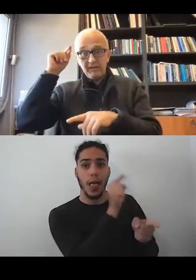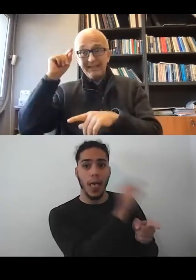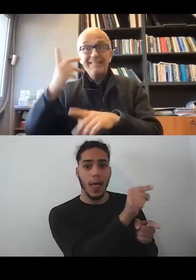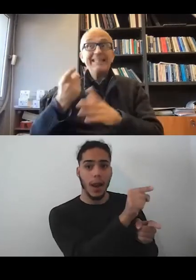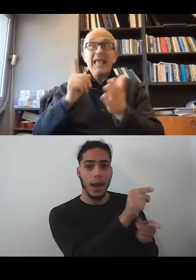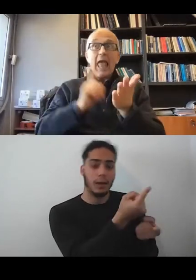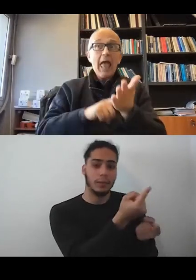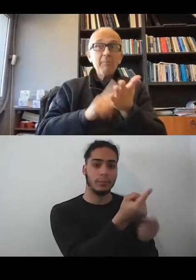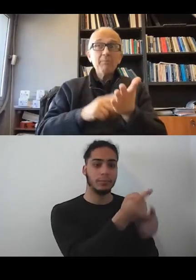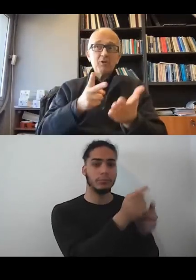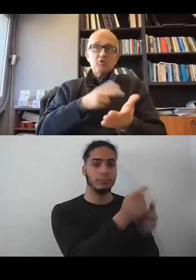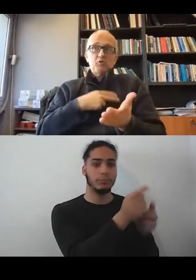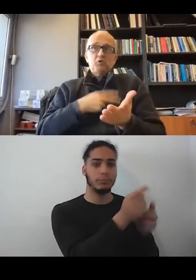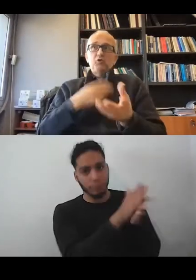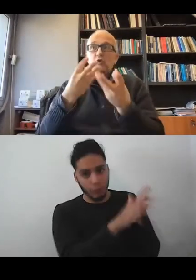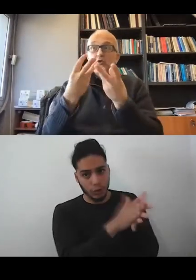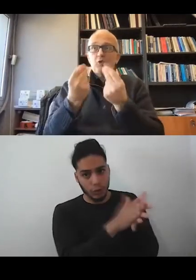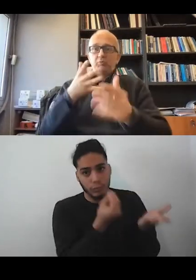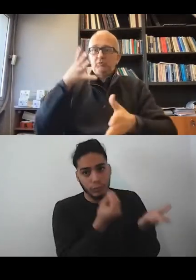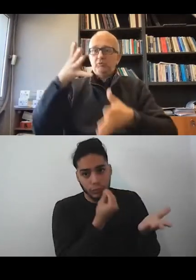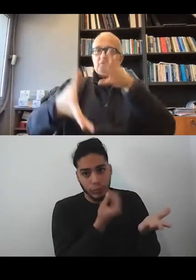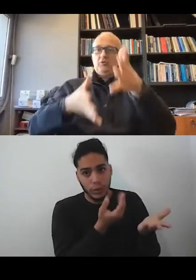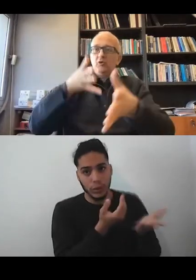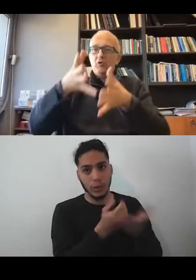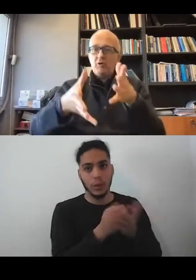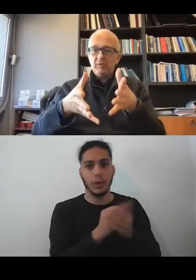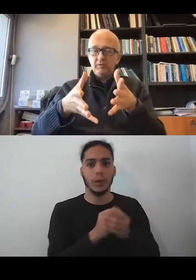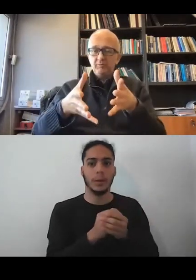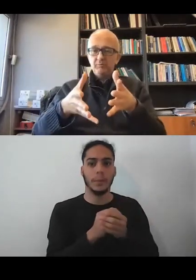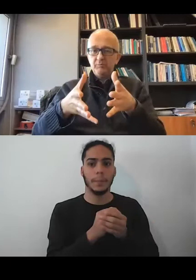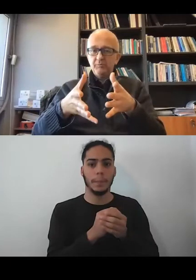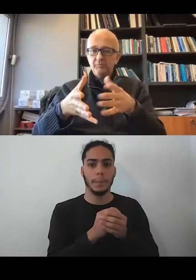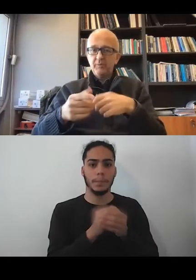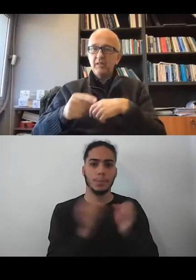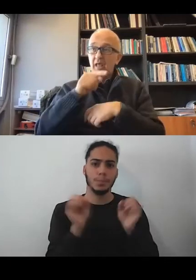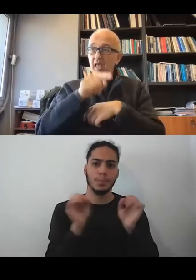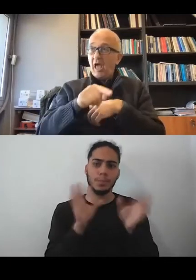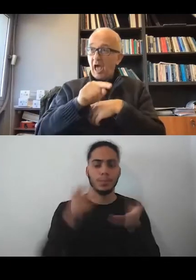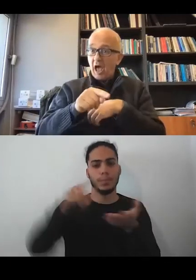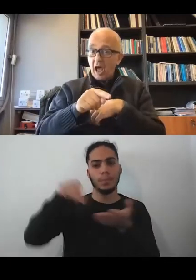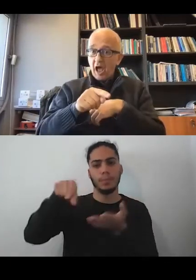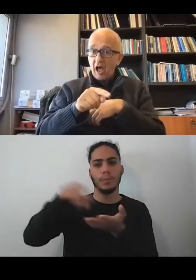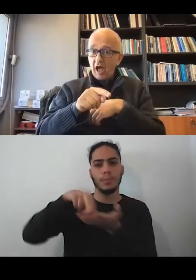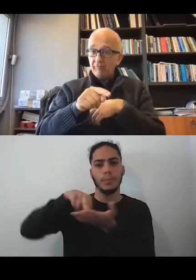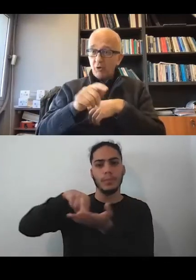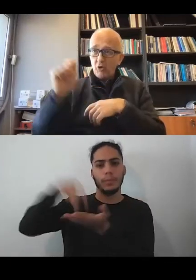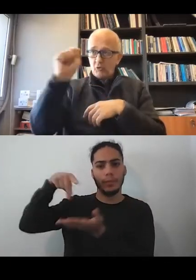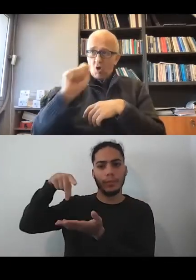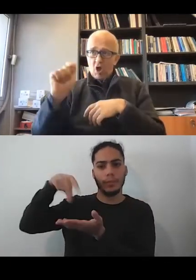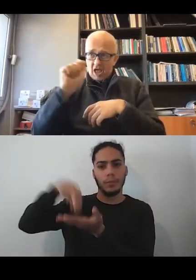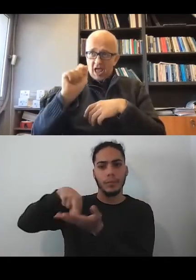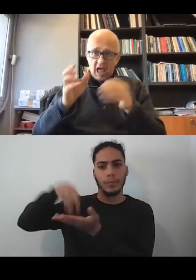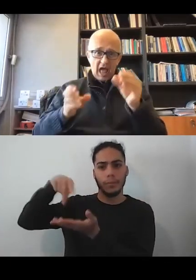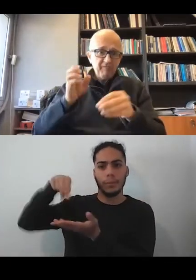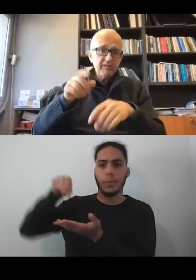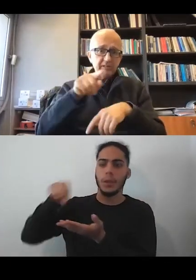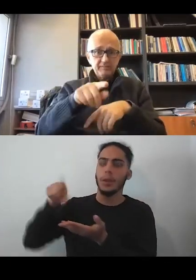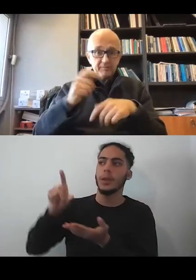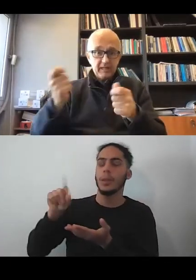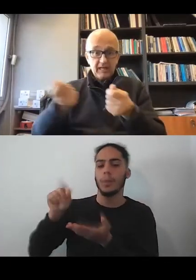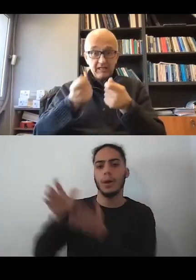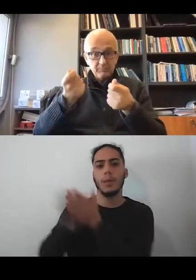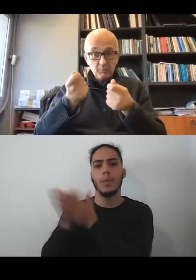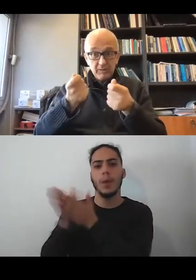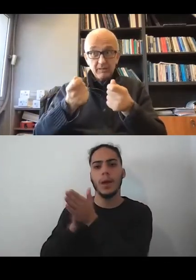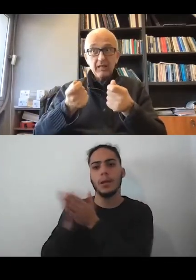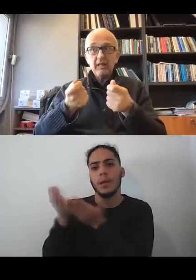to sign. And this avatar is also used in order to provide feedback